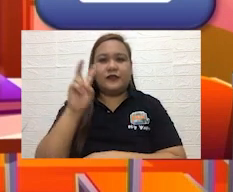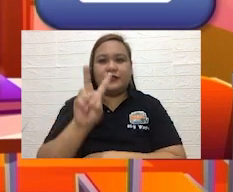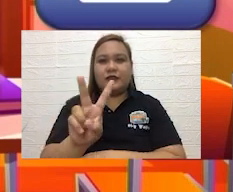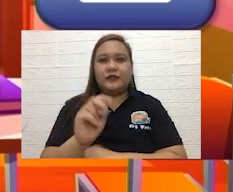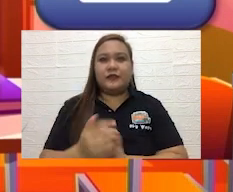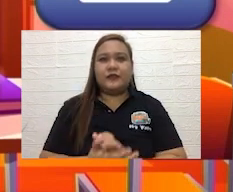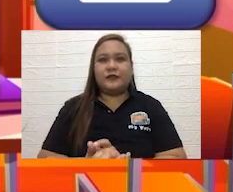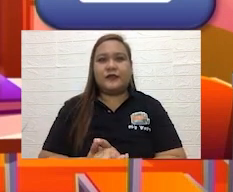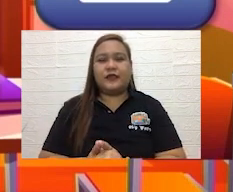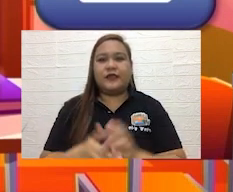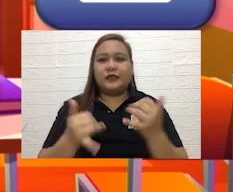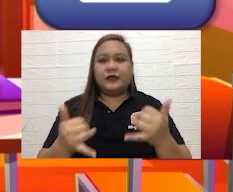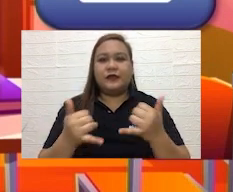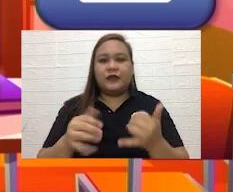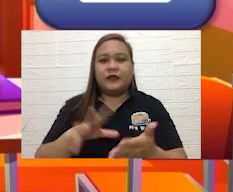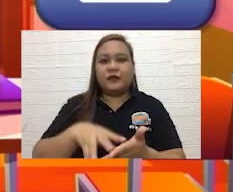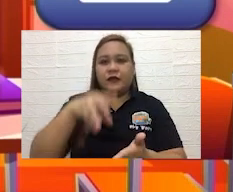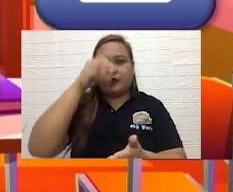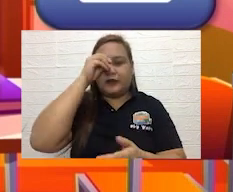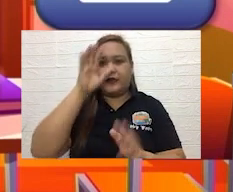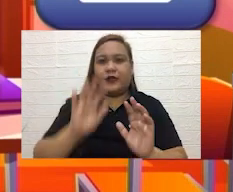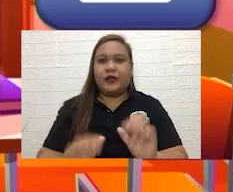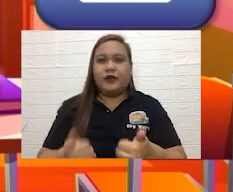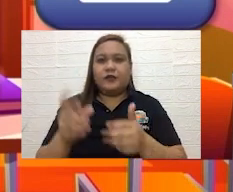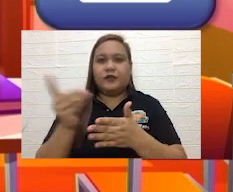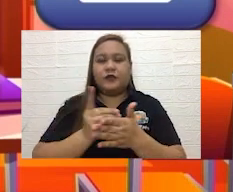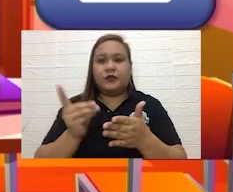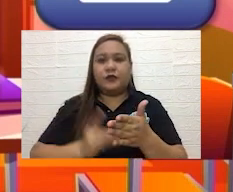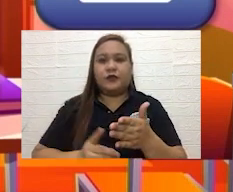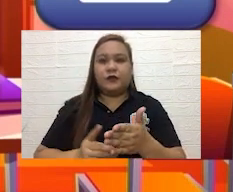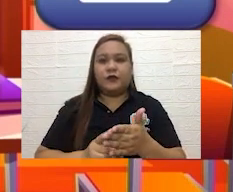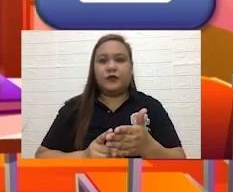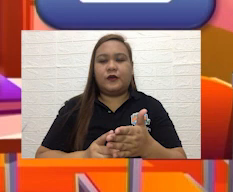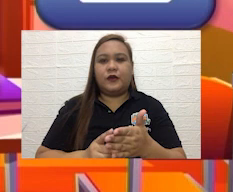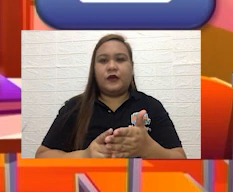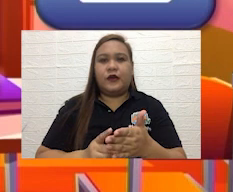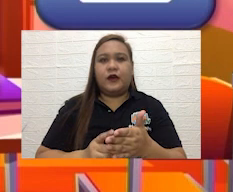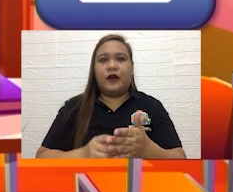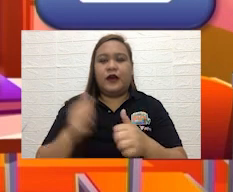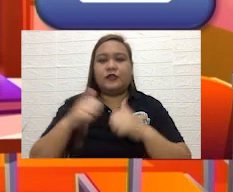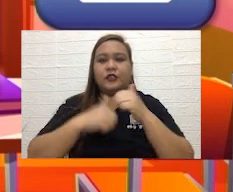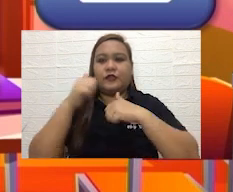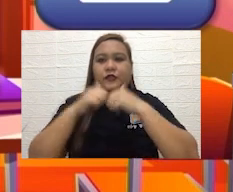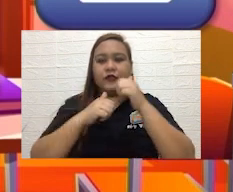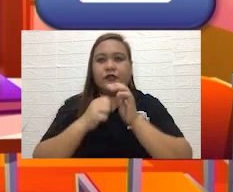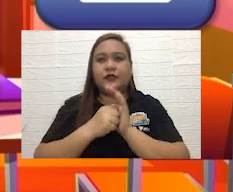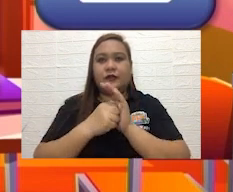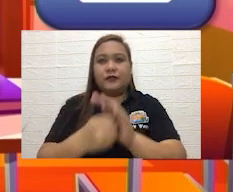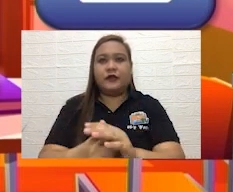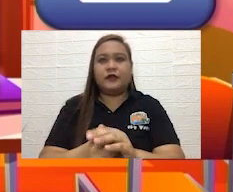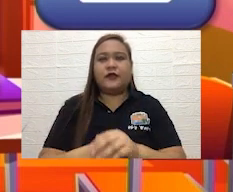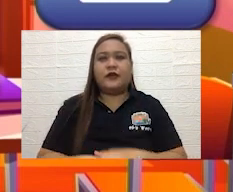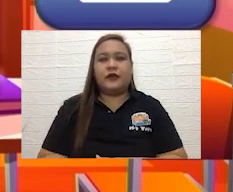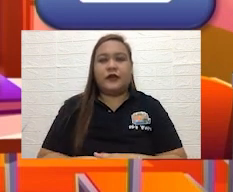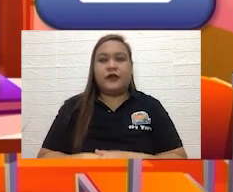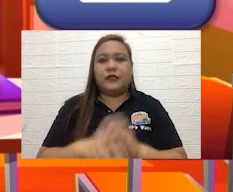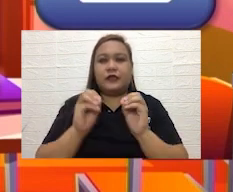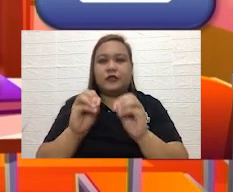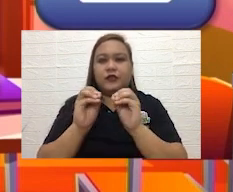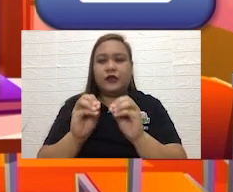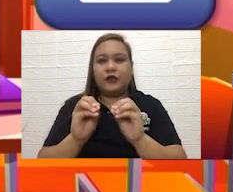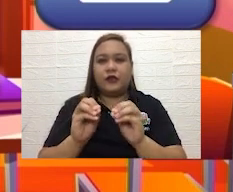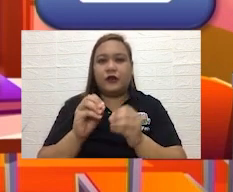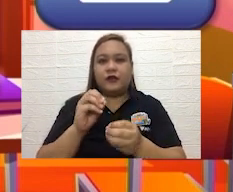2. Let us now learn how to draw common architectural symbols. I will teach you how to draw these